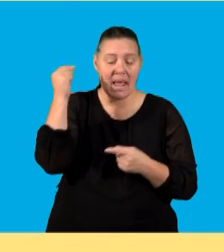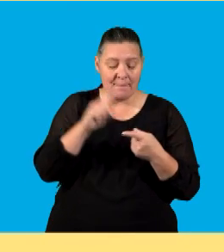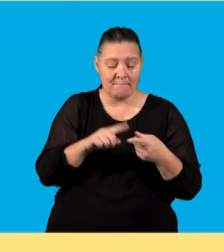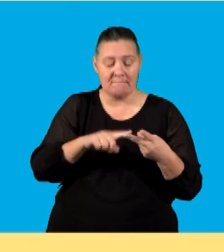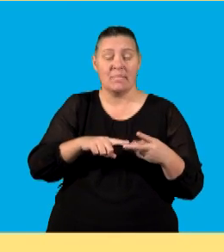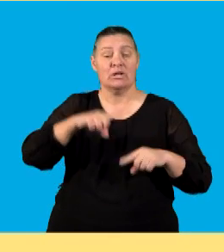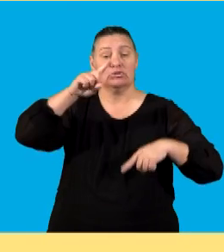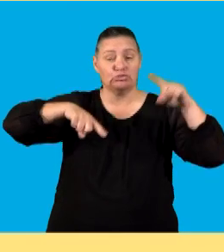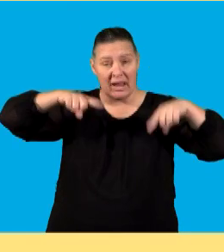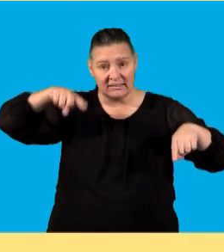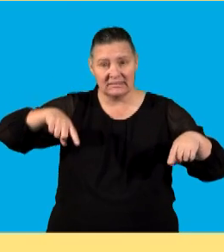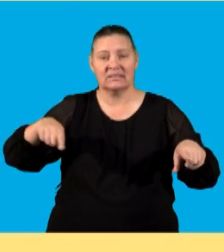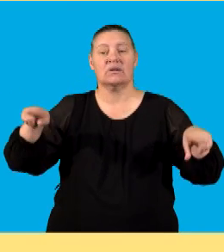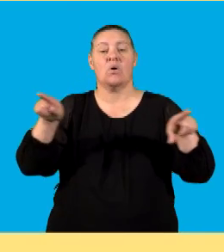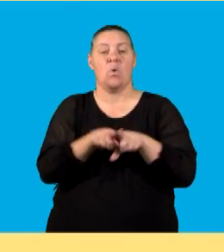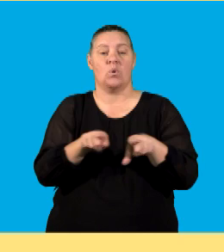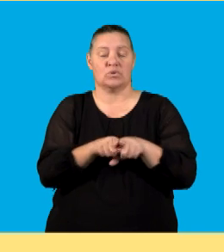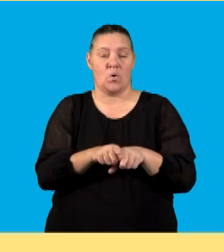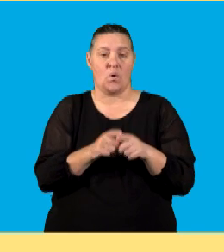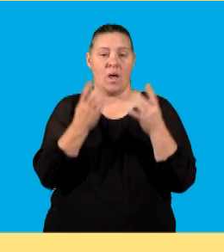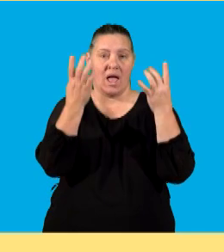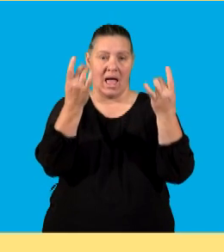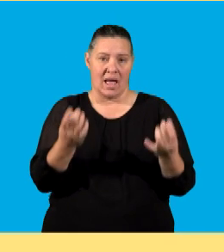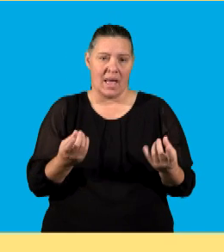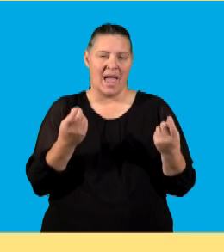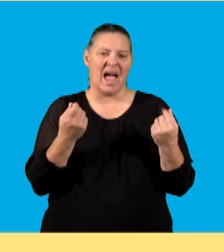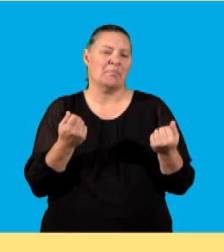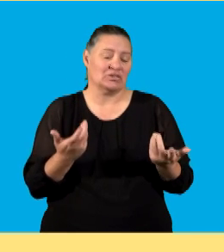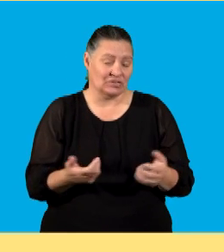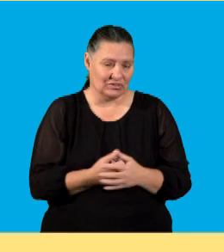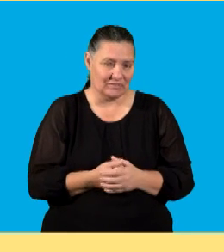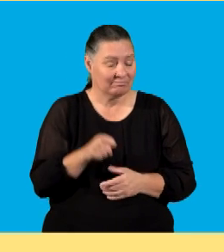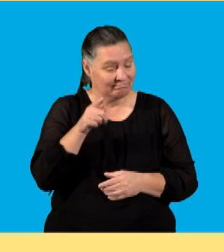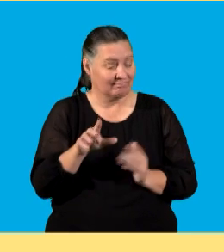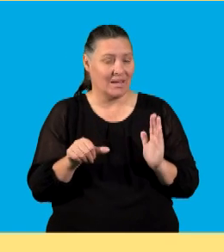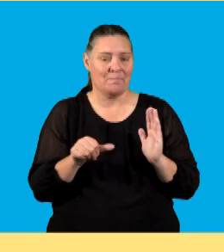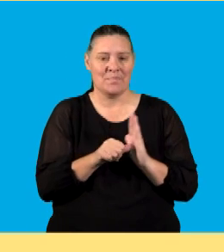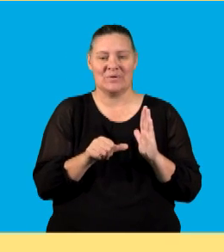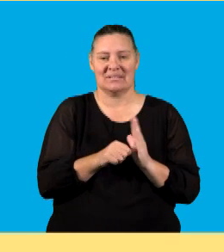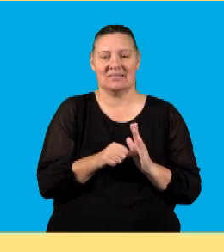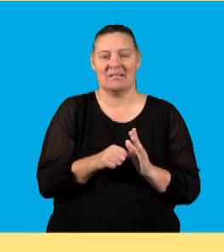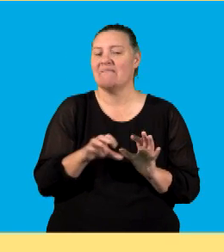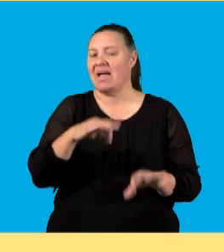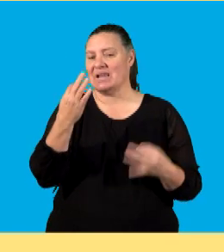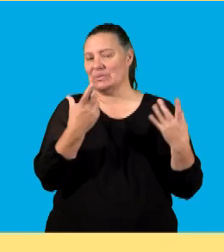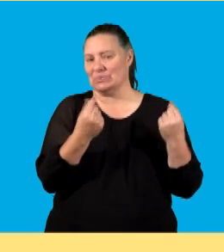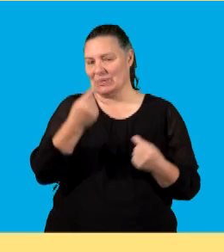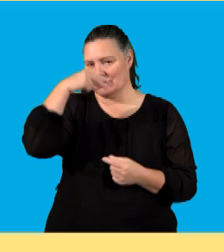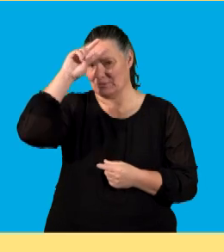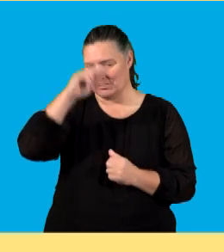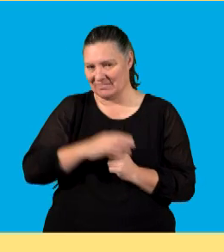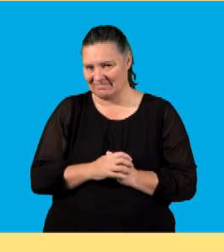the trend, as well as your figures. This becomes key when